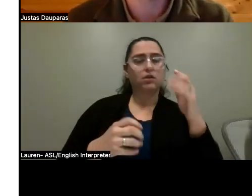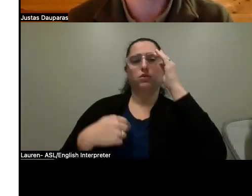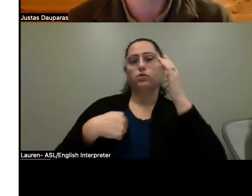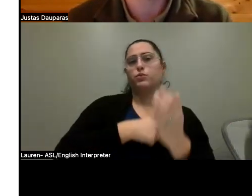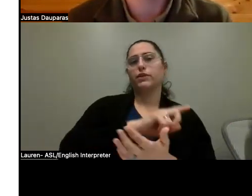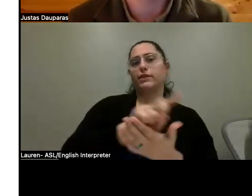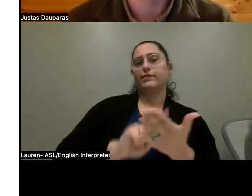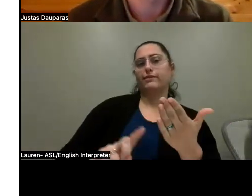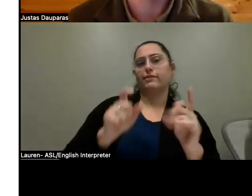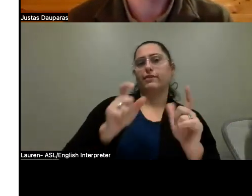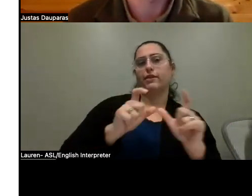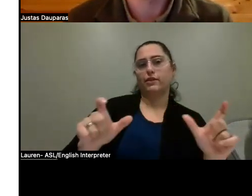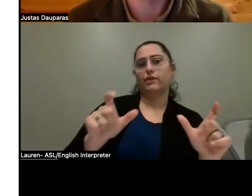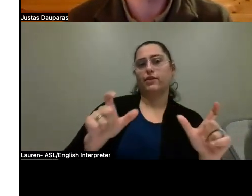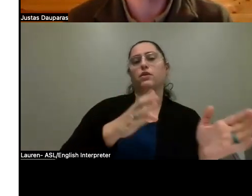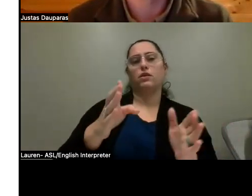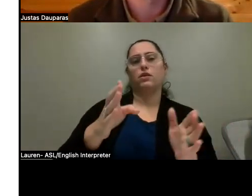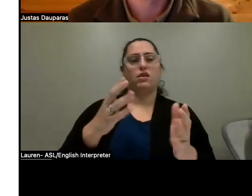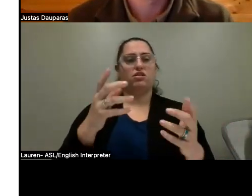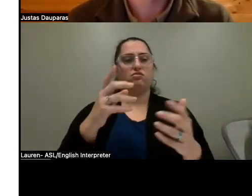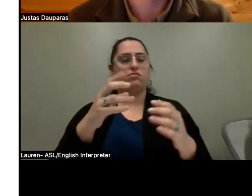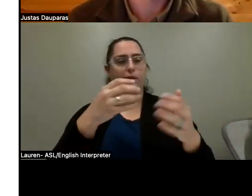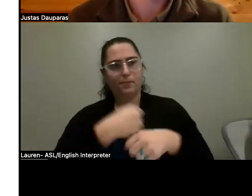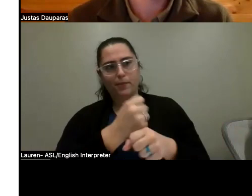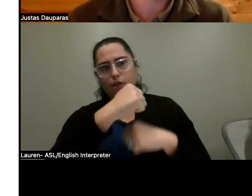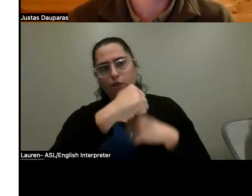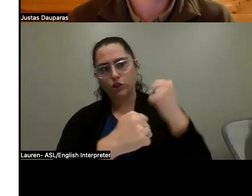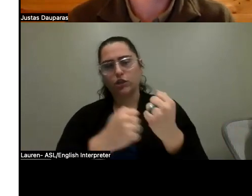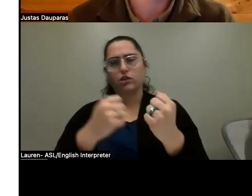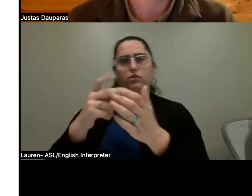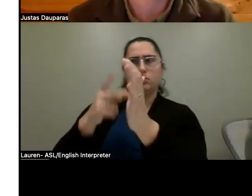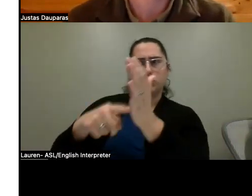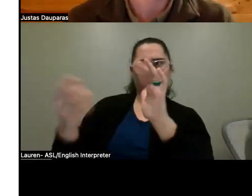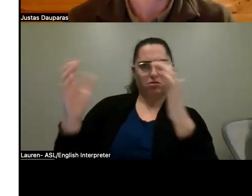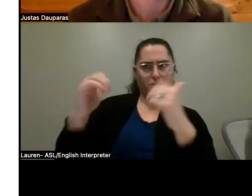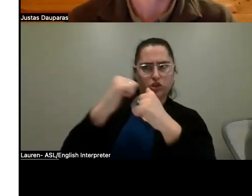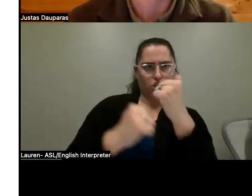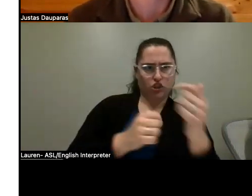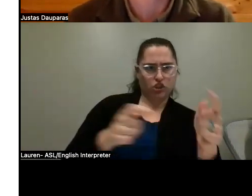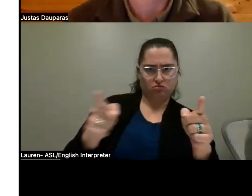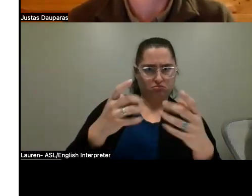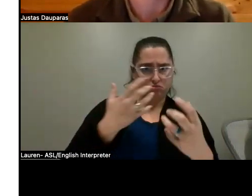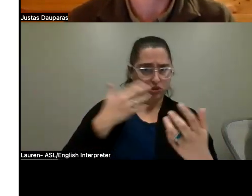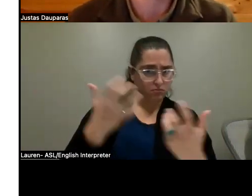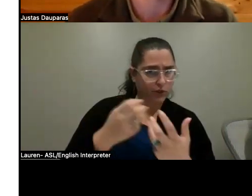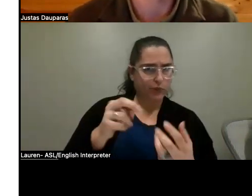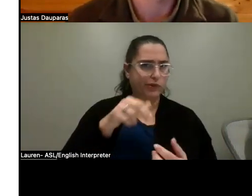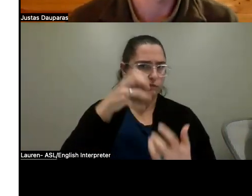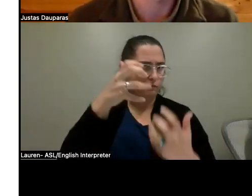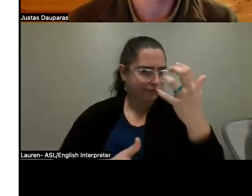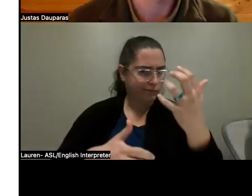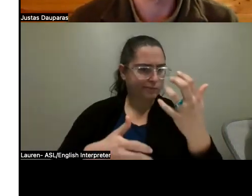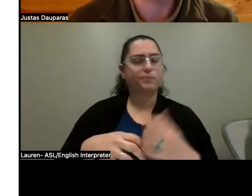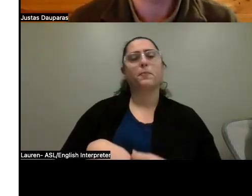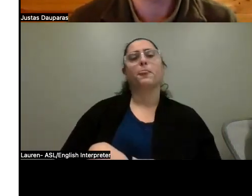then we just want to double check how good the match is. So if we look at this native sequences, so 400